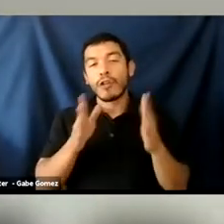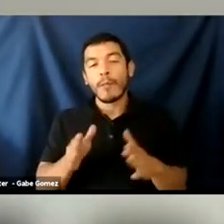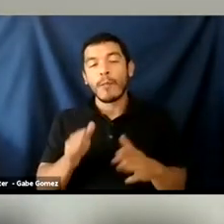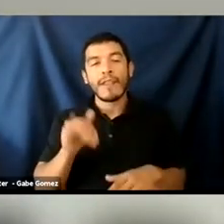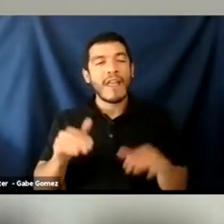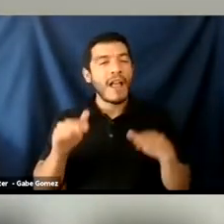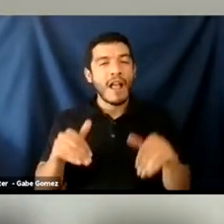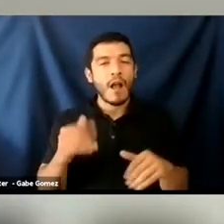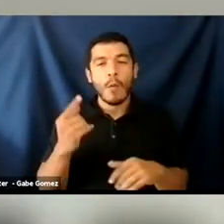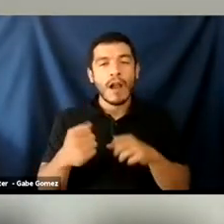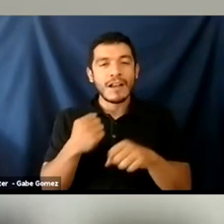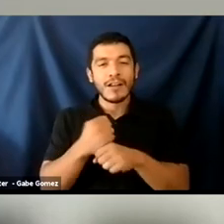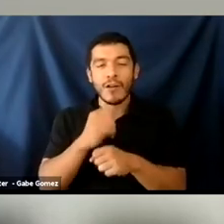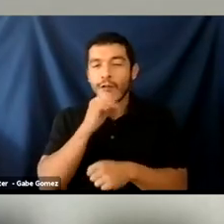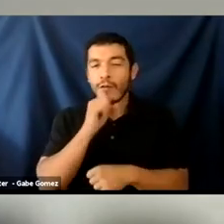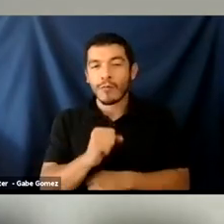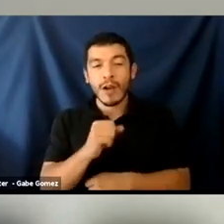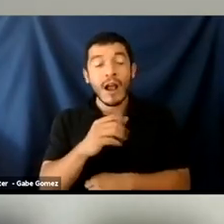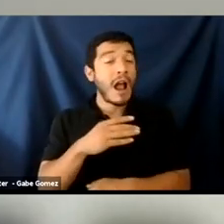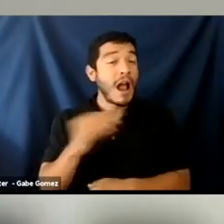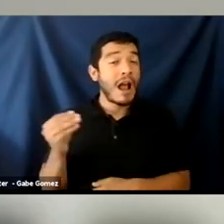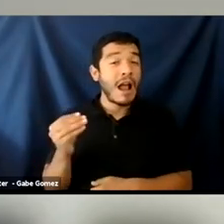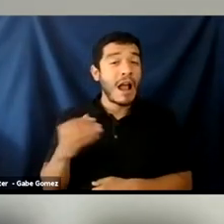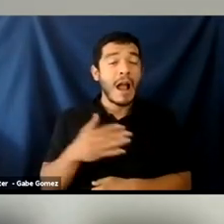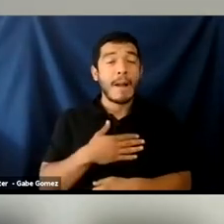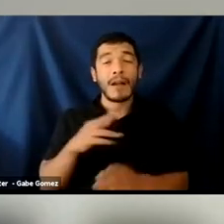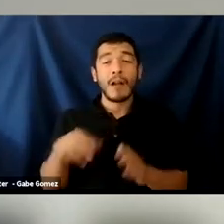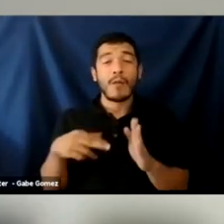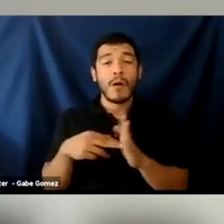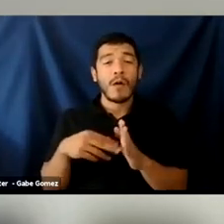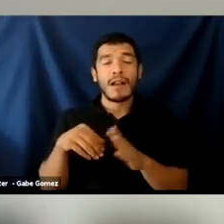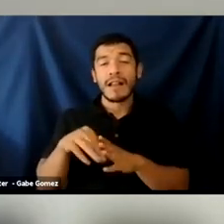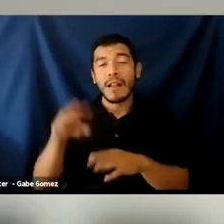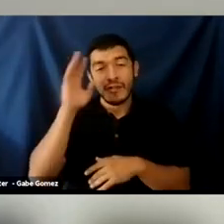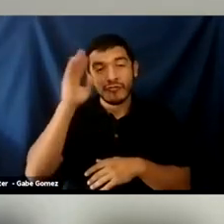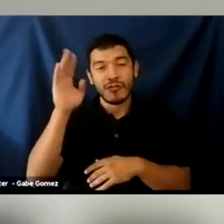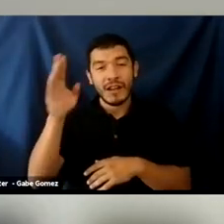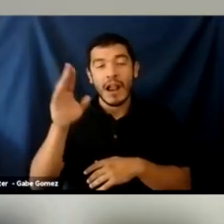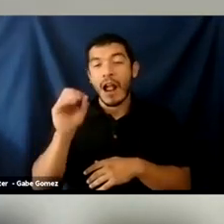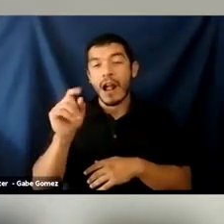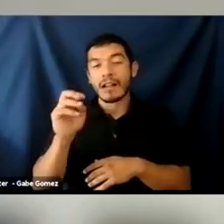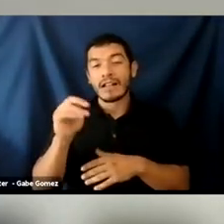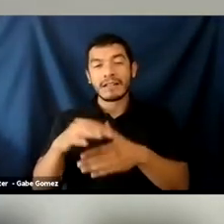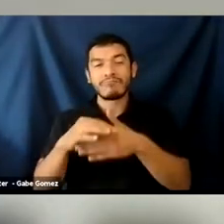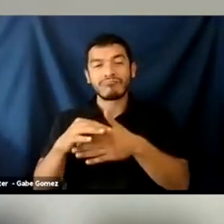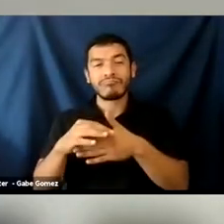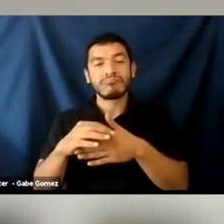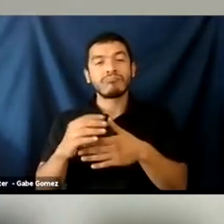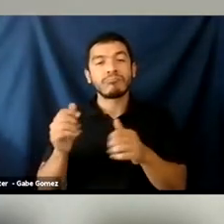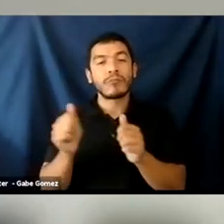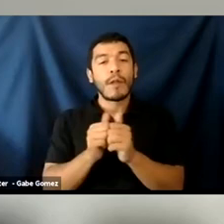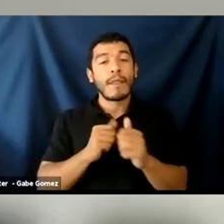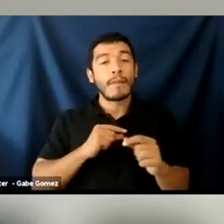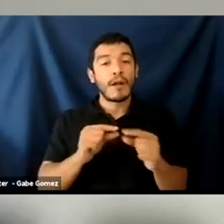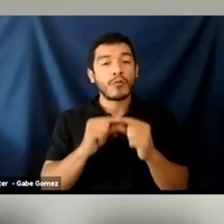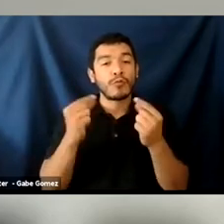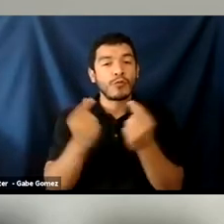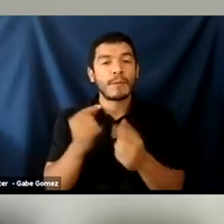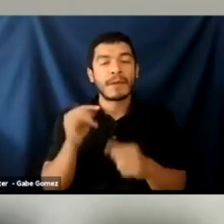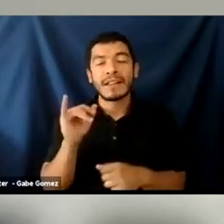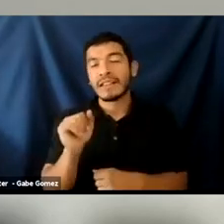a year old, and in fact, my role in creating content with my group